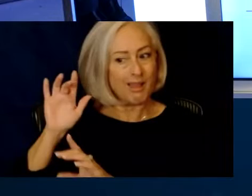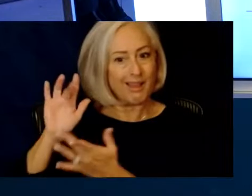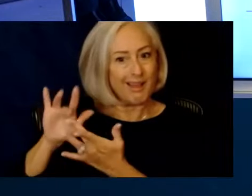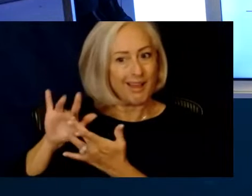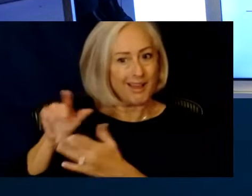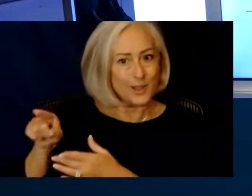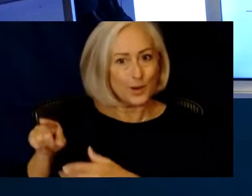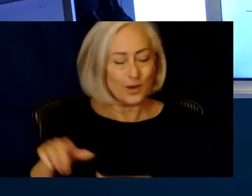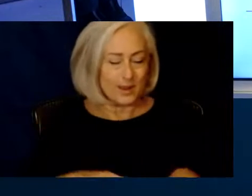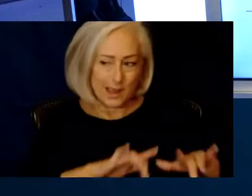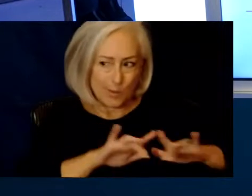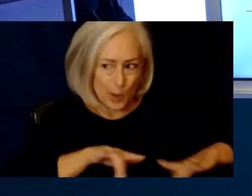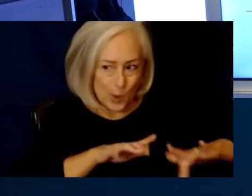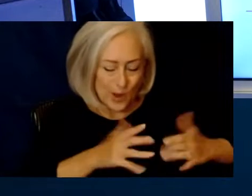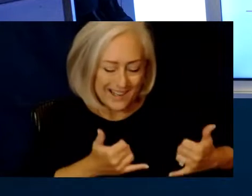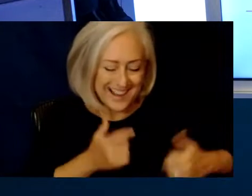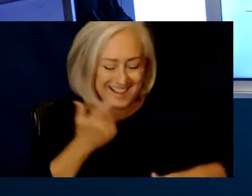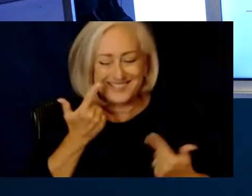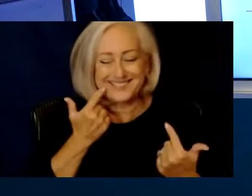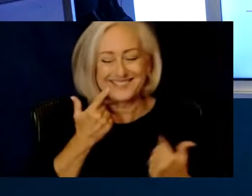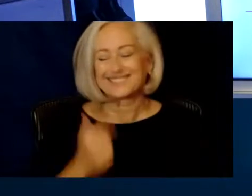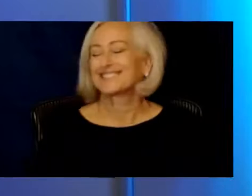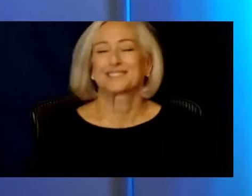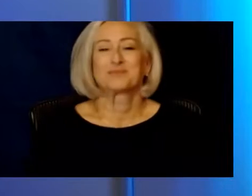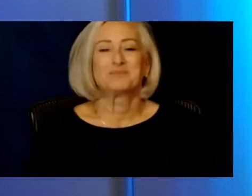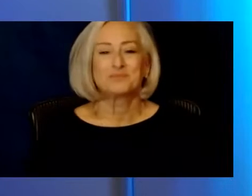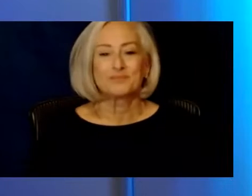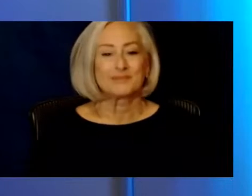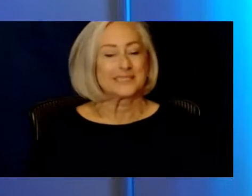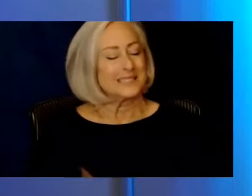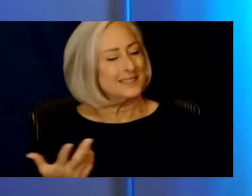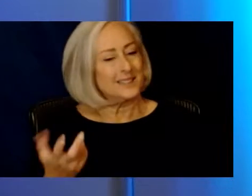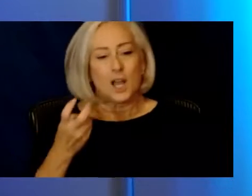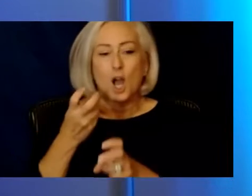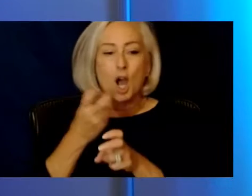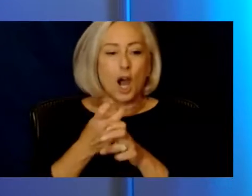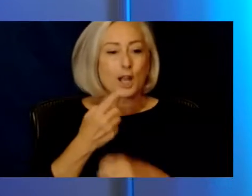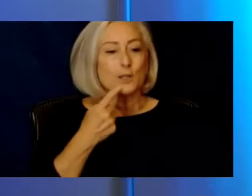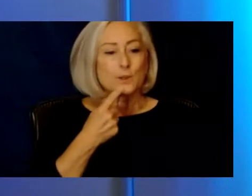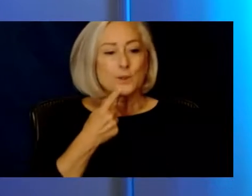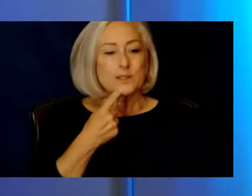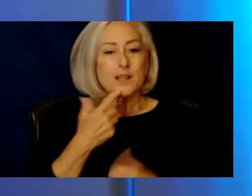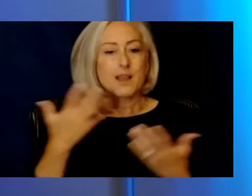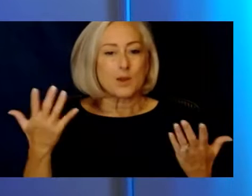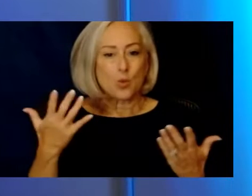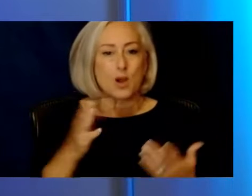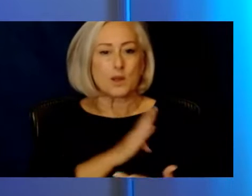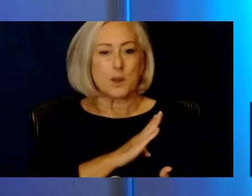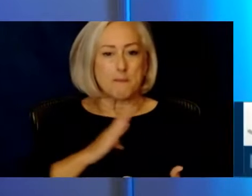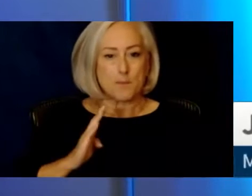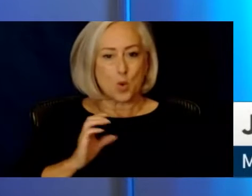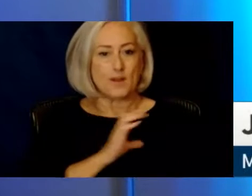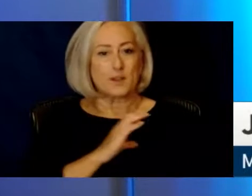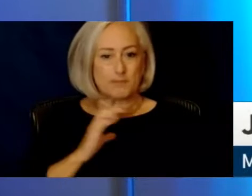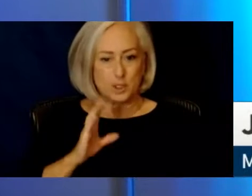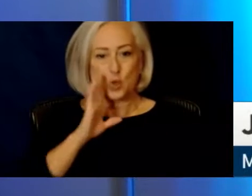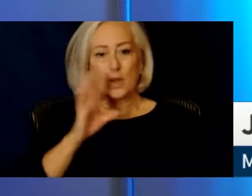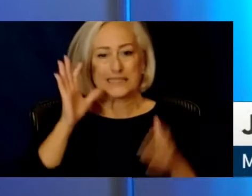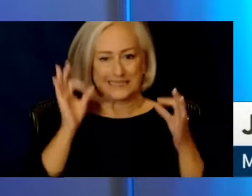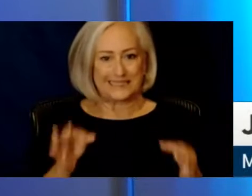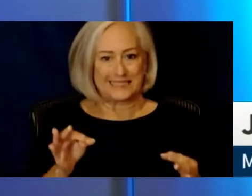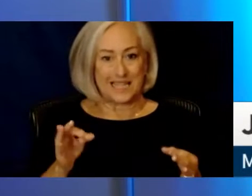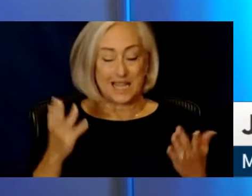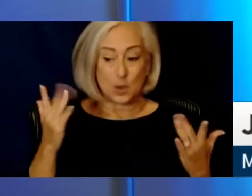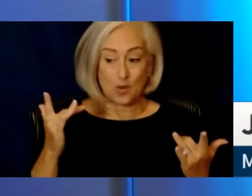here, Joe. I'm mostly, it's difficult to say what the Board of Commissioners will decide, because ultimately